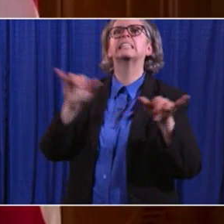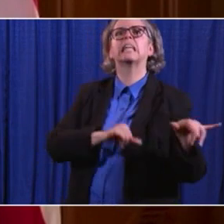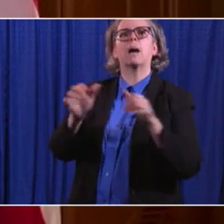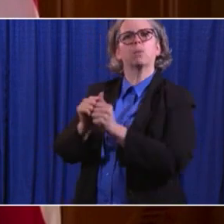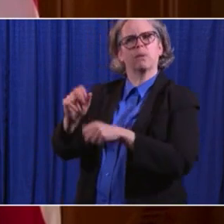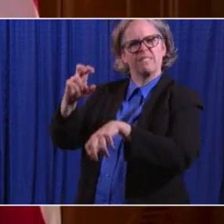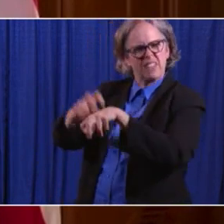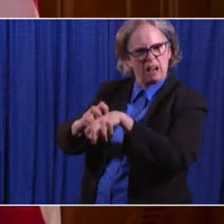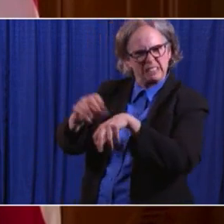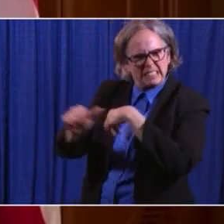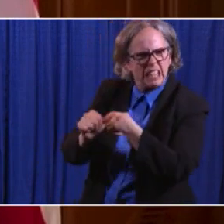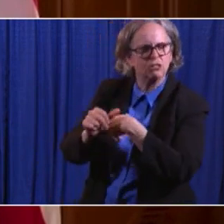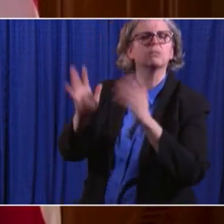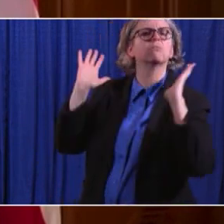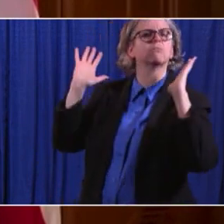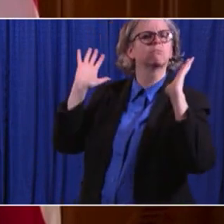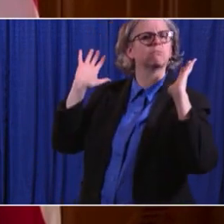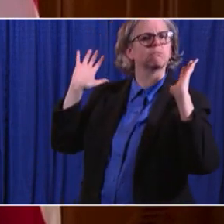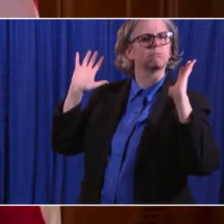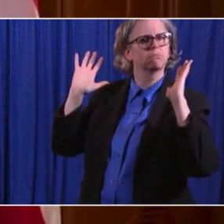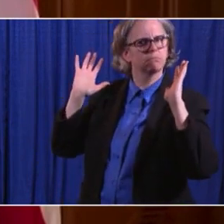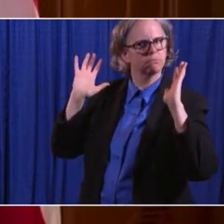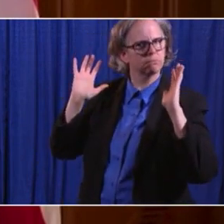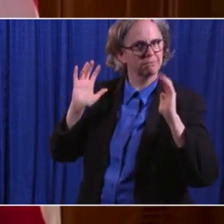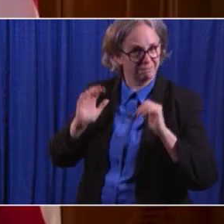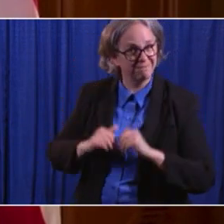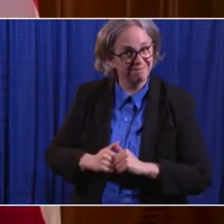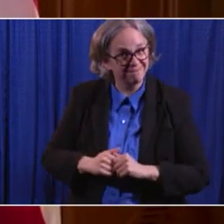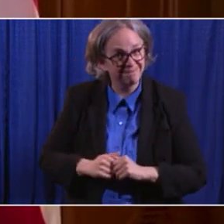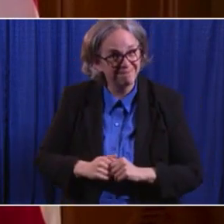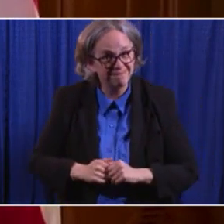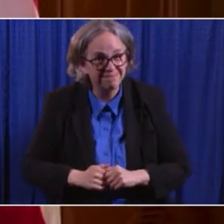Next question is from Nathan Hart at WCPO in Cincinnati.